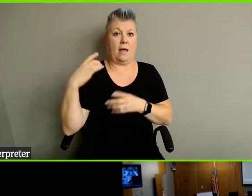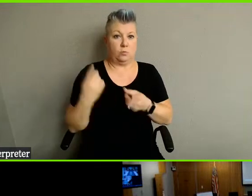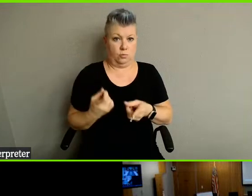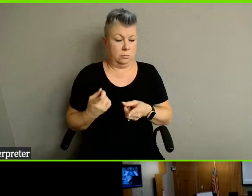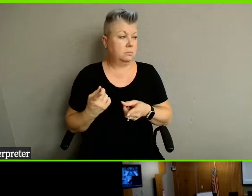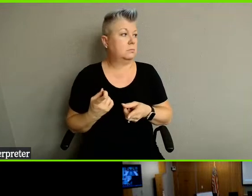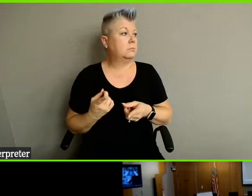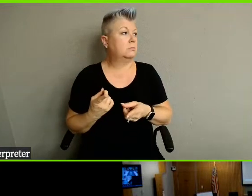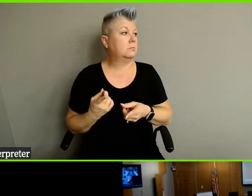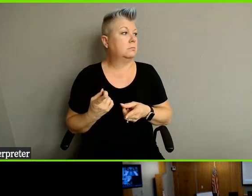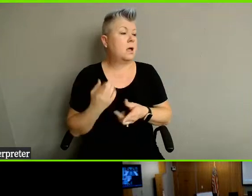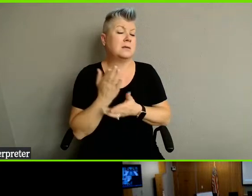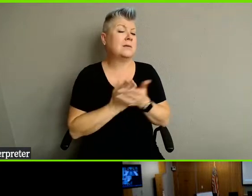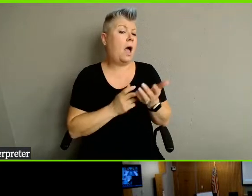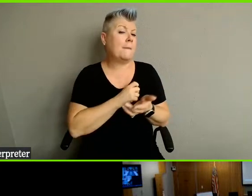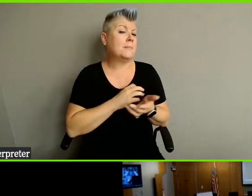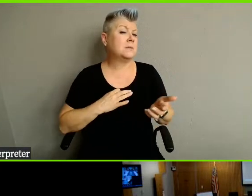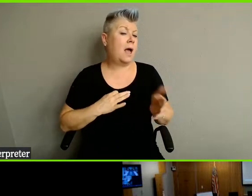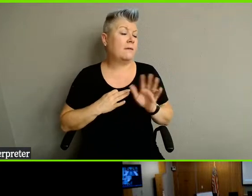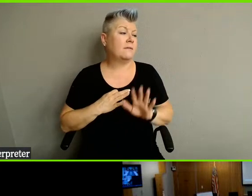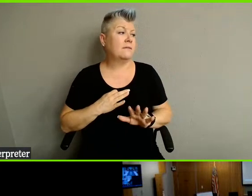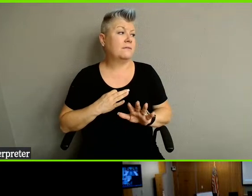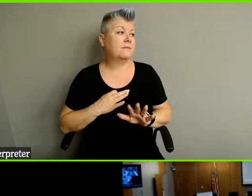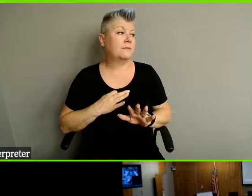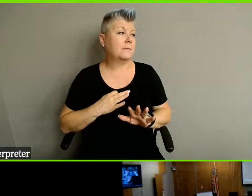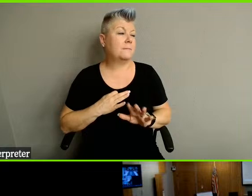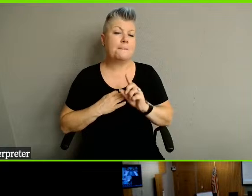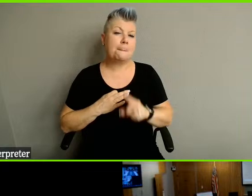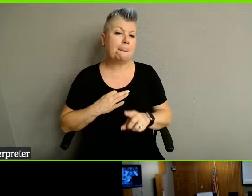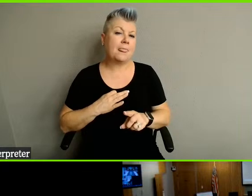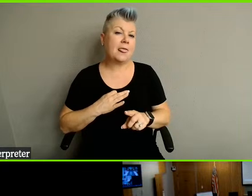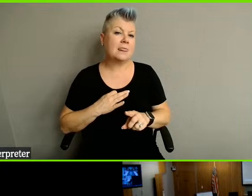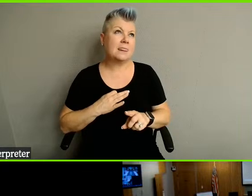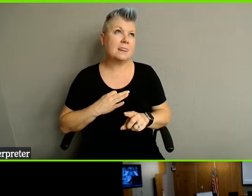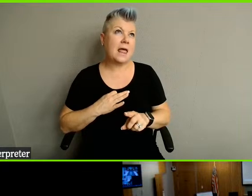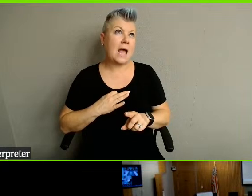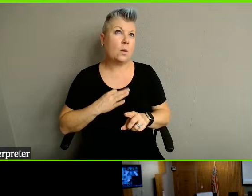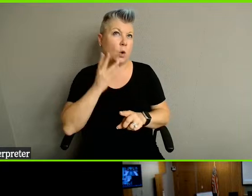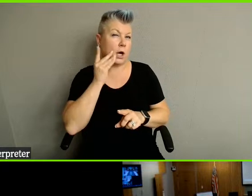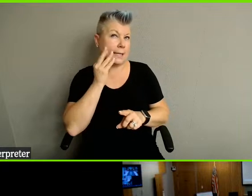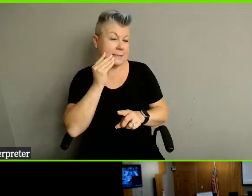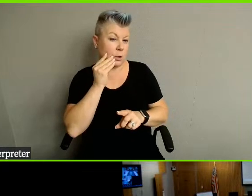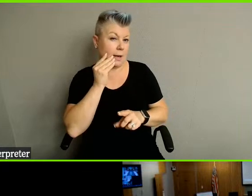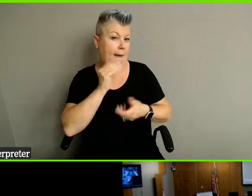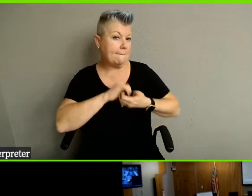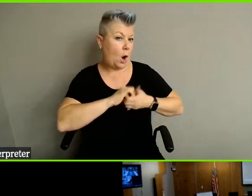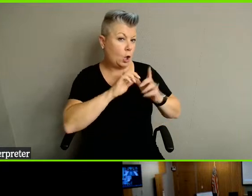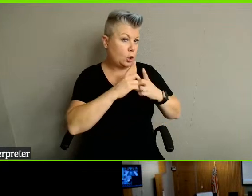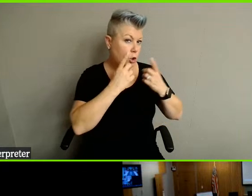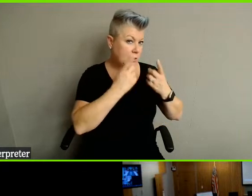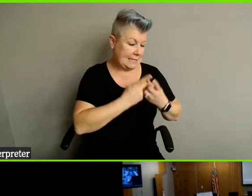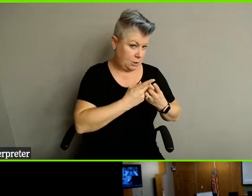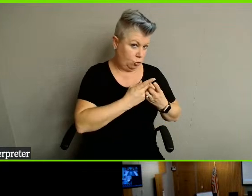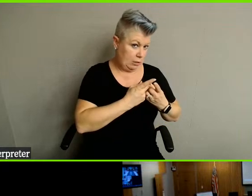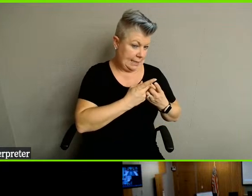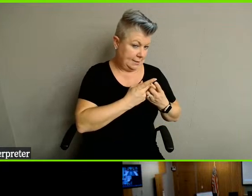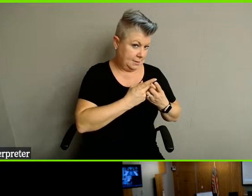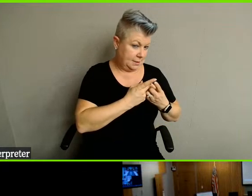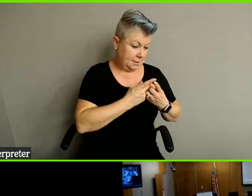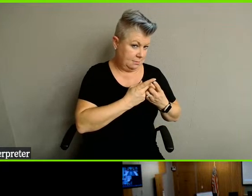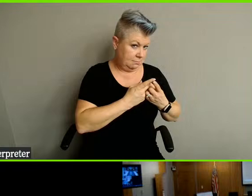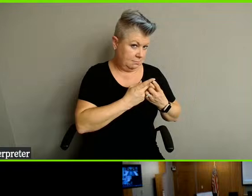some staff were taking into consideration partner district administrators also, and we were wanting them to focus on their